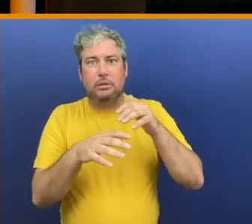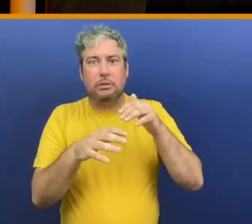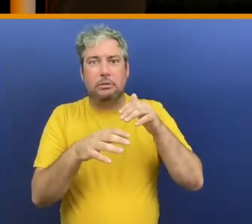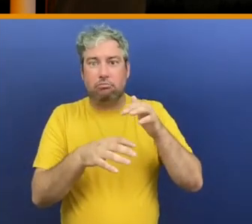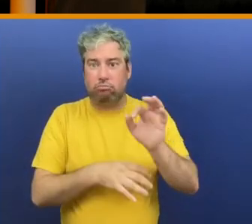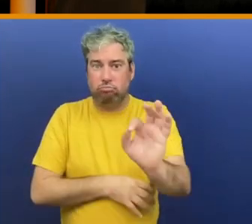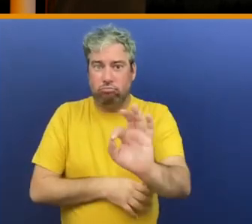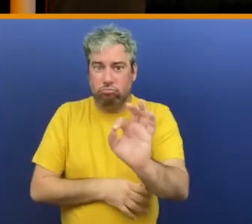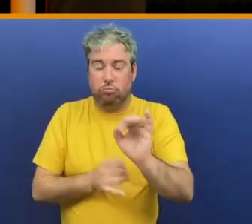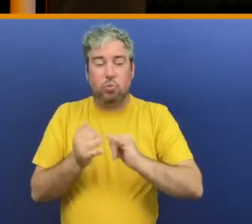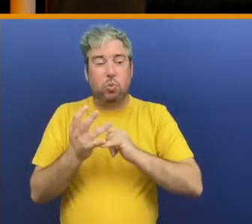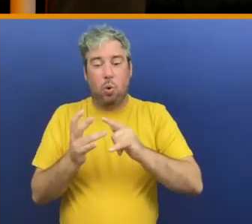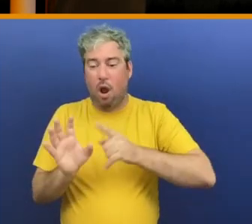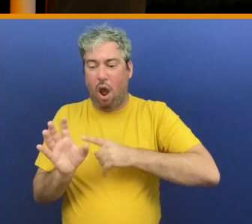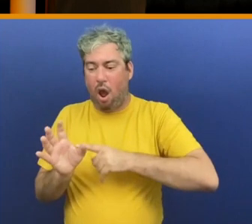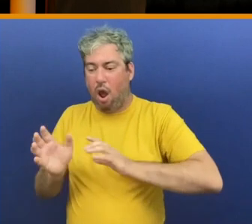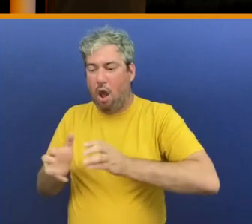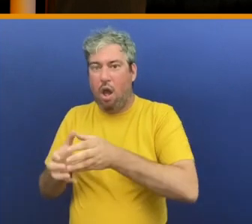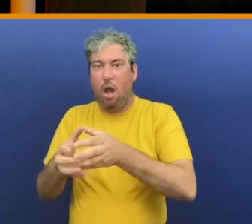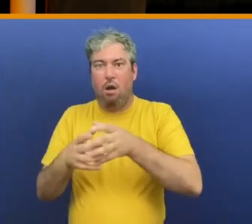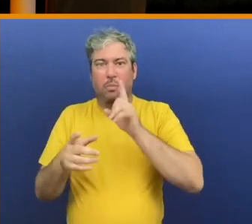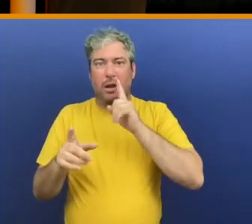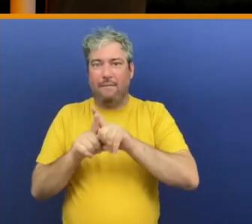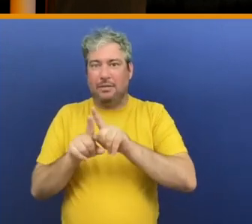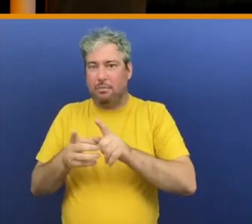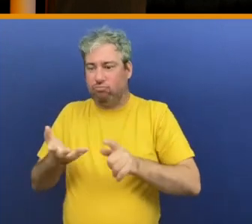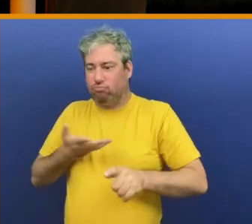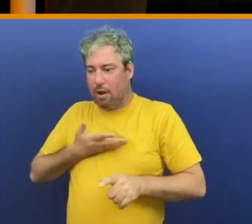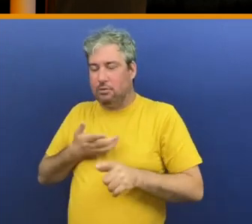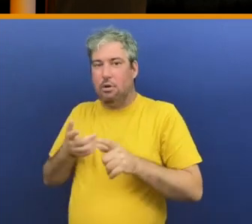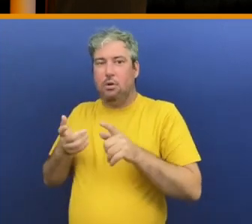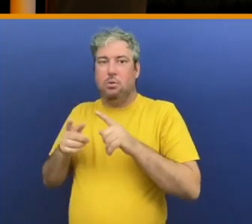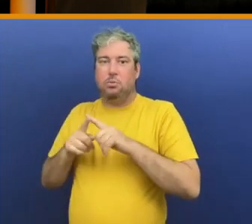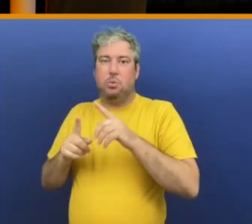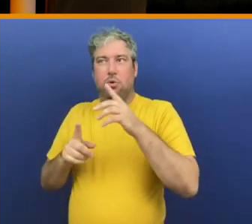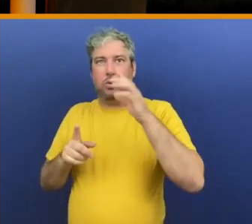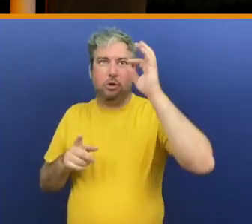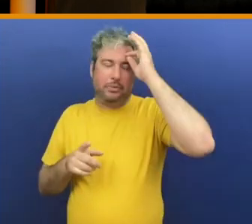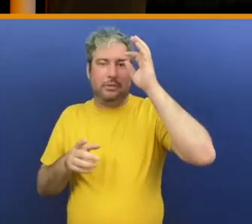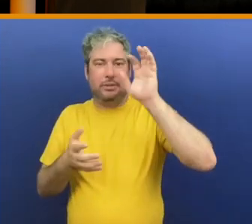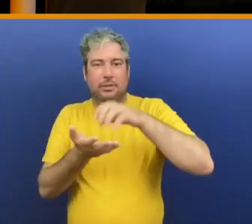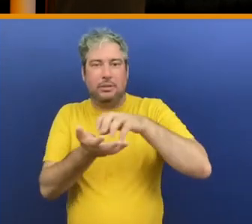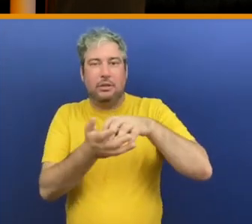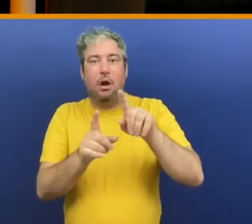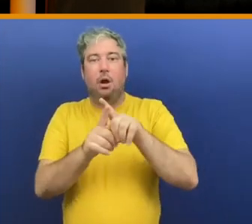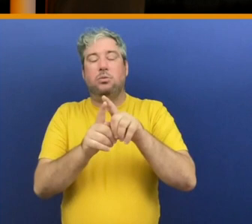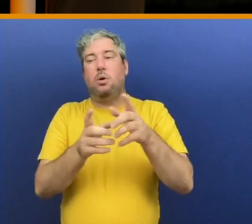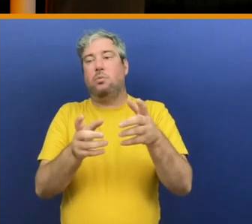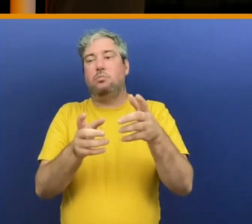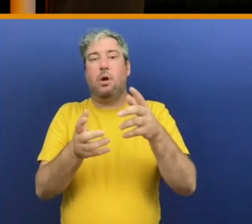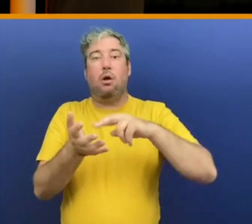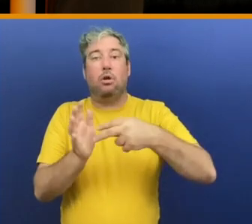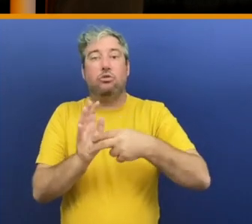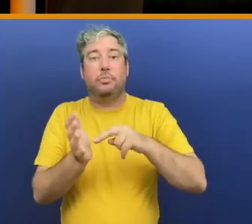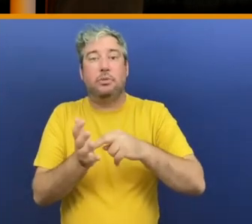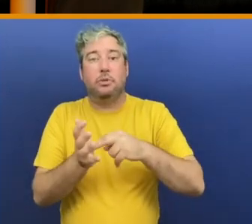example. And arrangements are included to manage the transition from the current situation to the new one. And as part